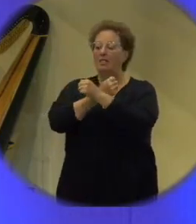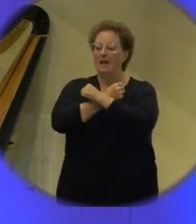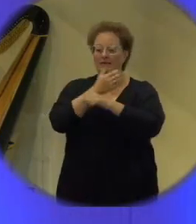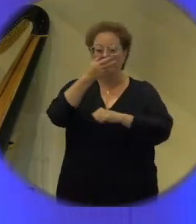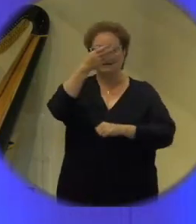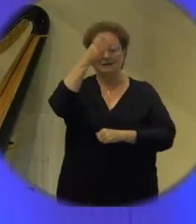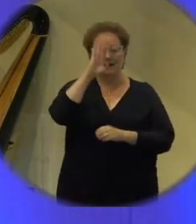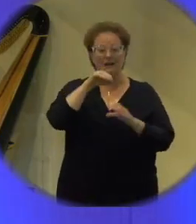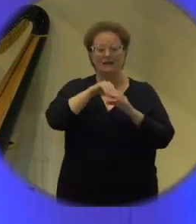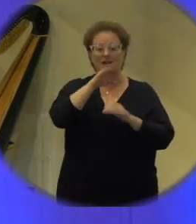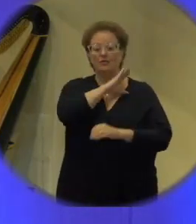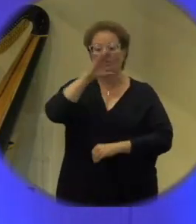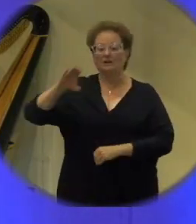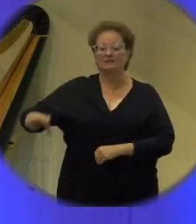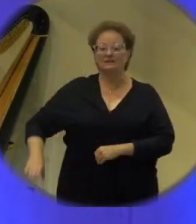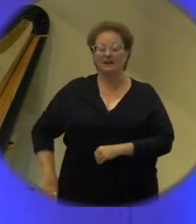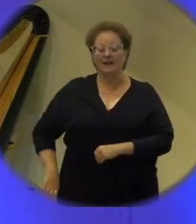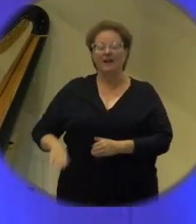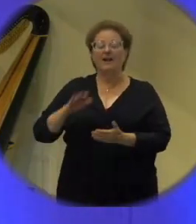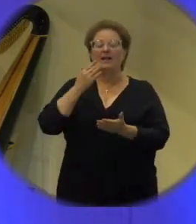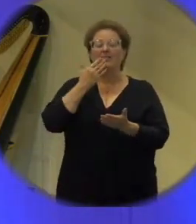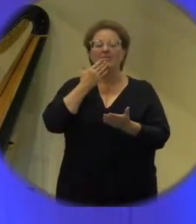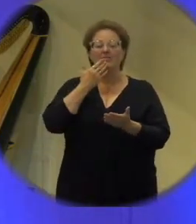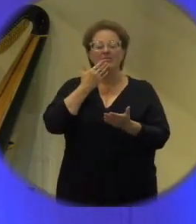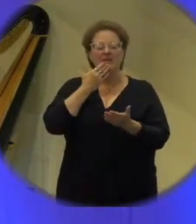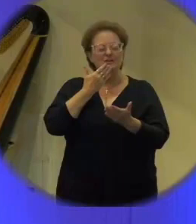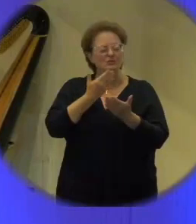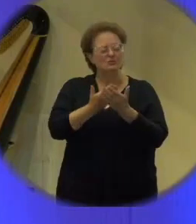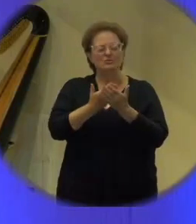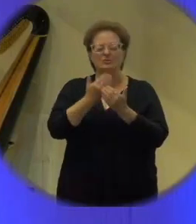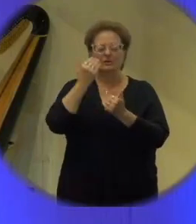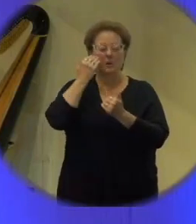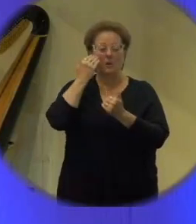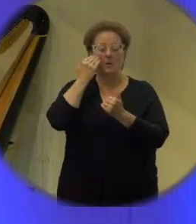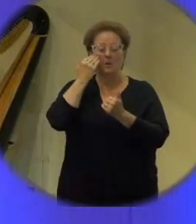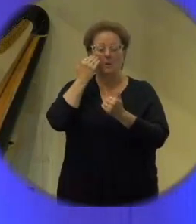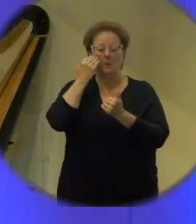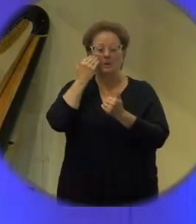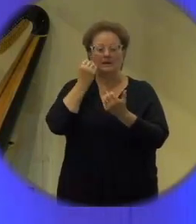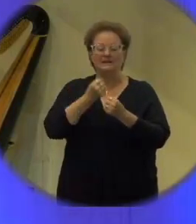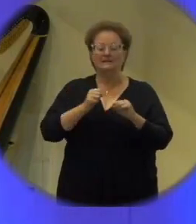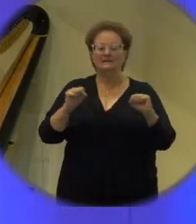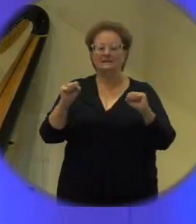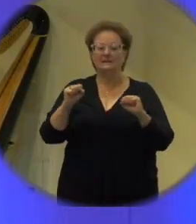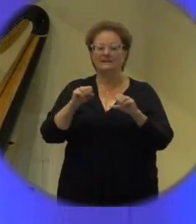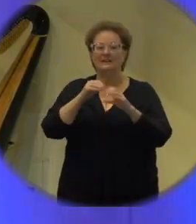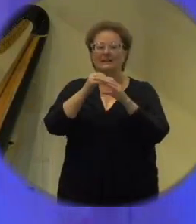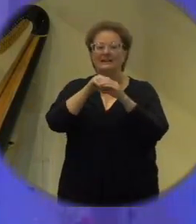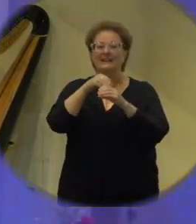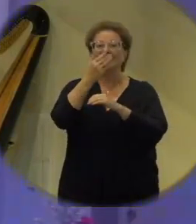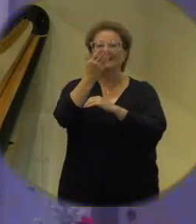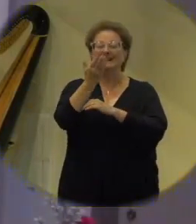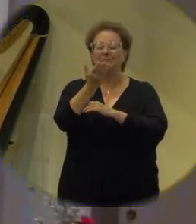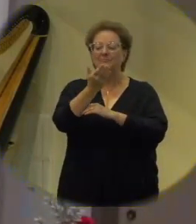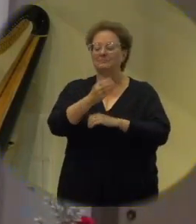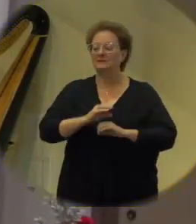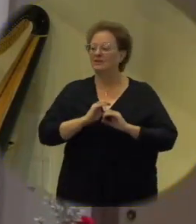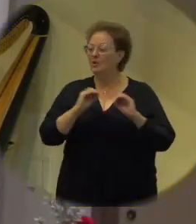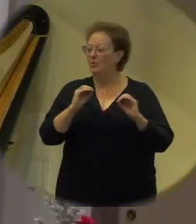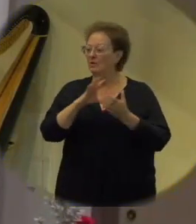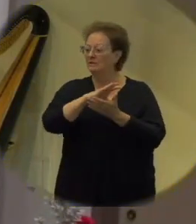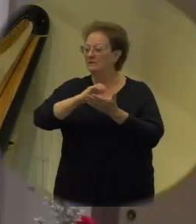is in Christ. That's good to know. You are saved by grace through faith in him, and nobody can take that away.